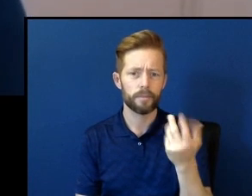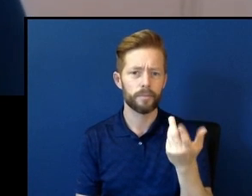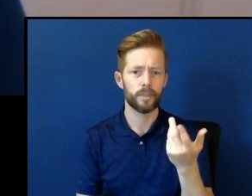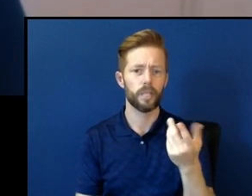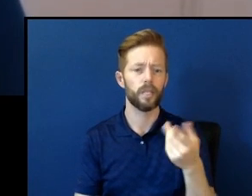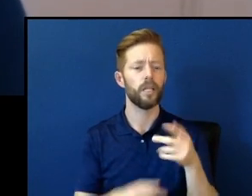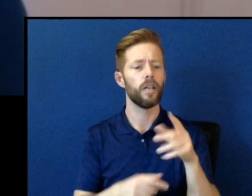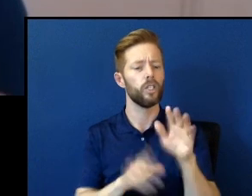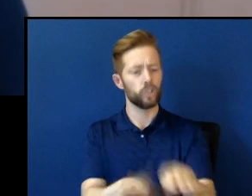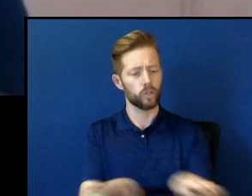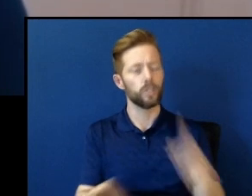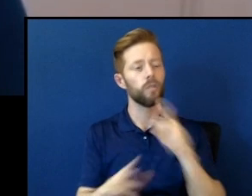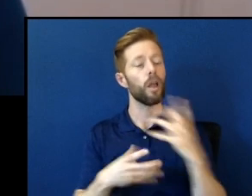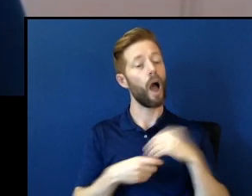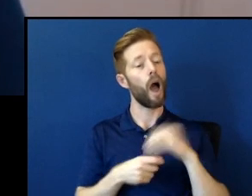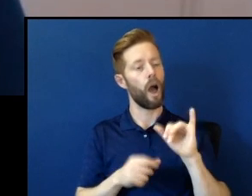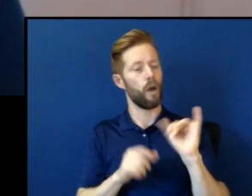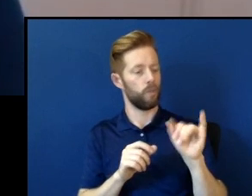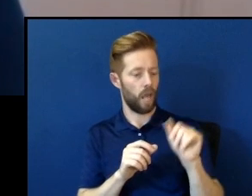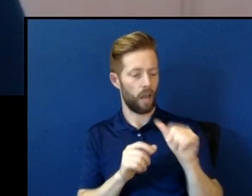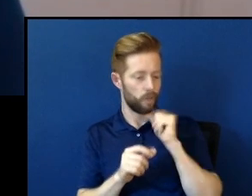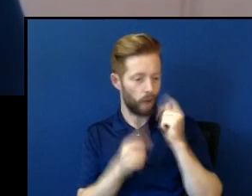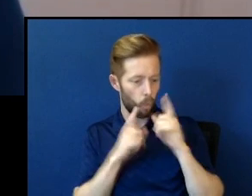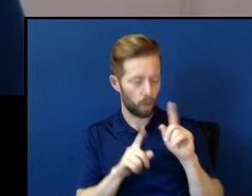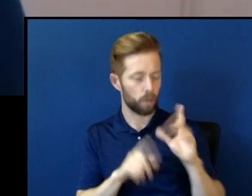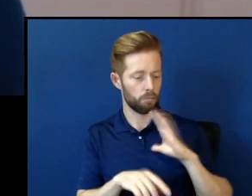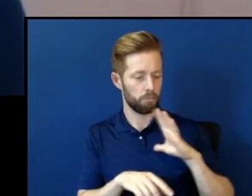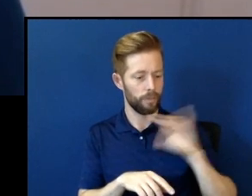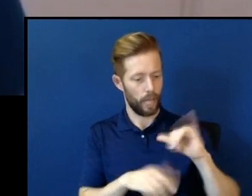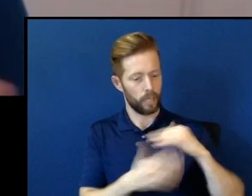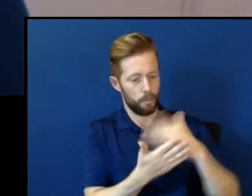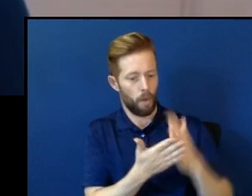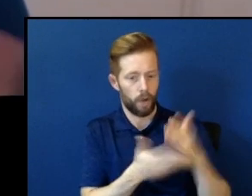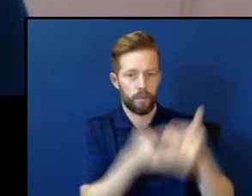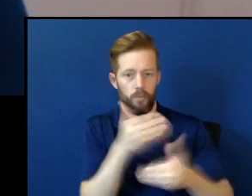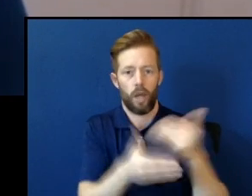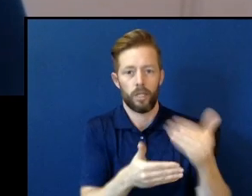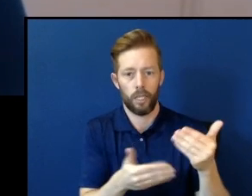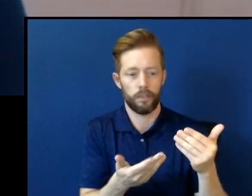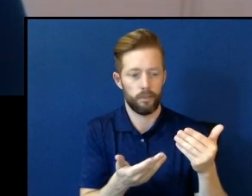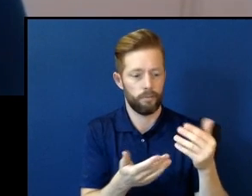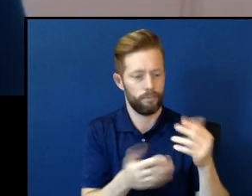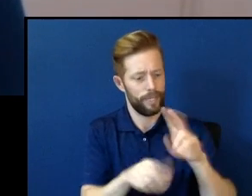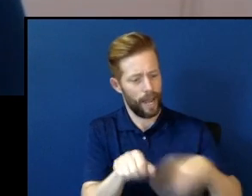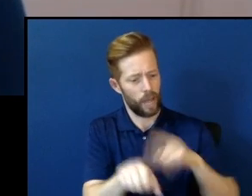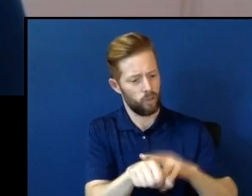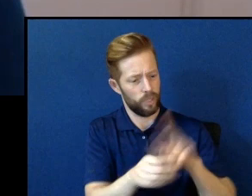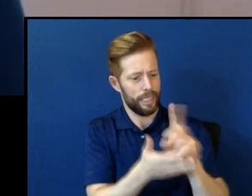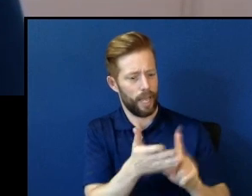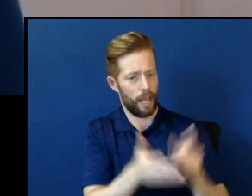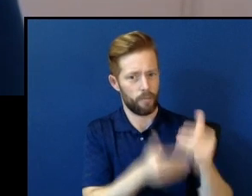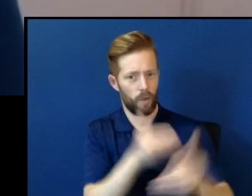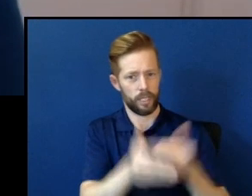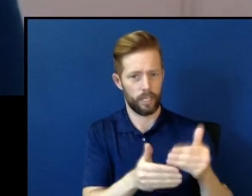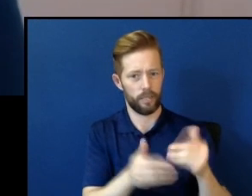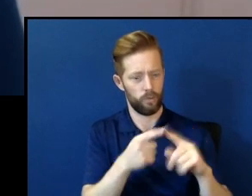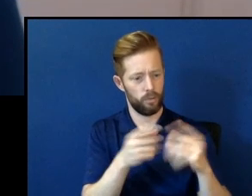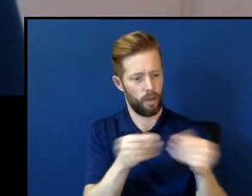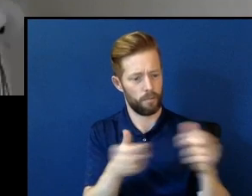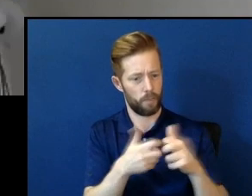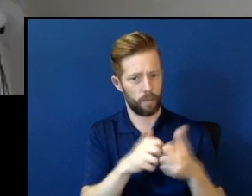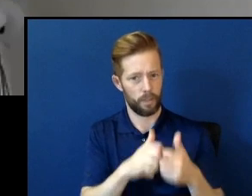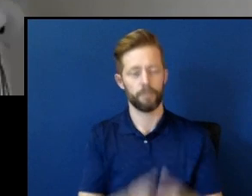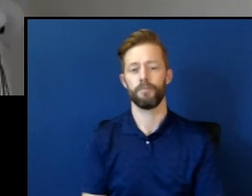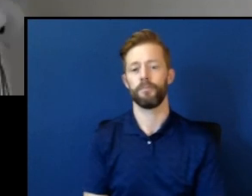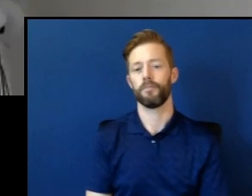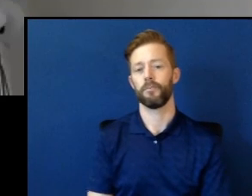see these improvements as part of the natural process of designing something to solve a problem.